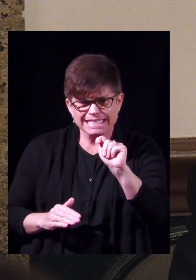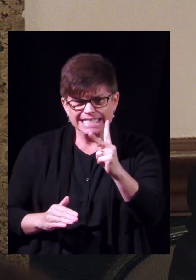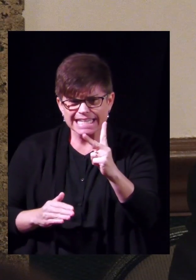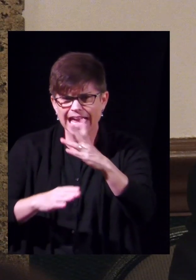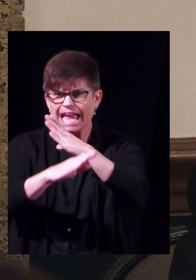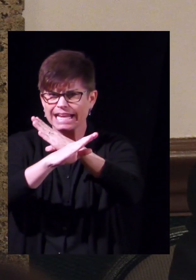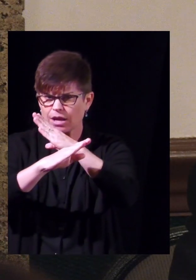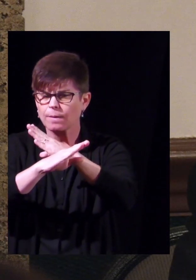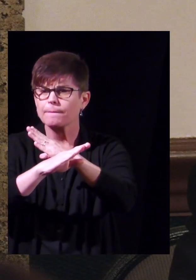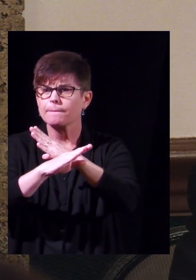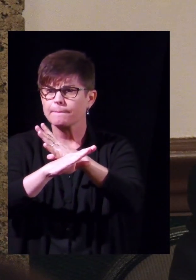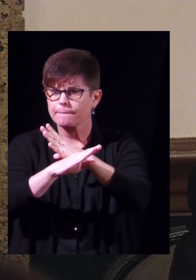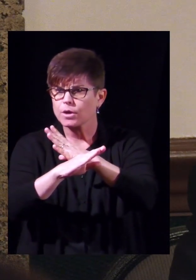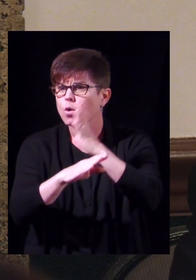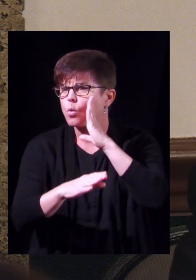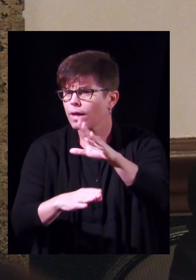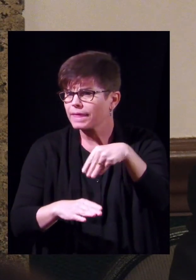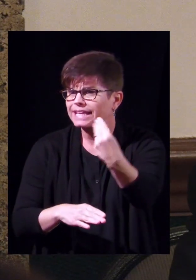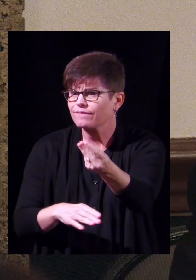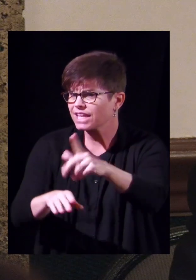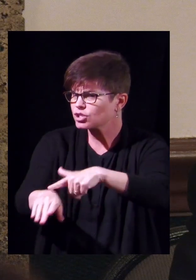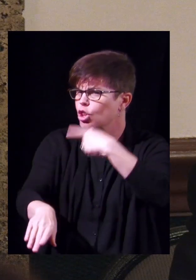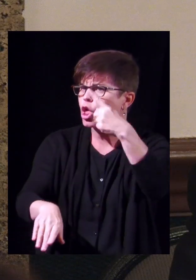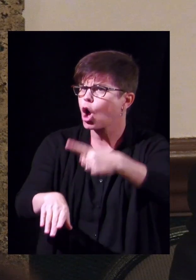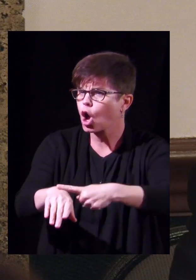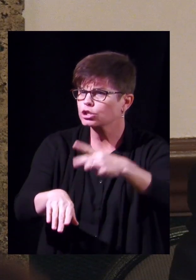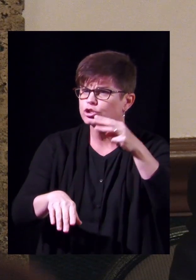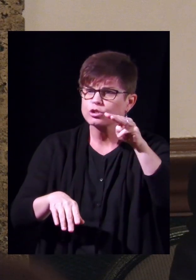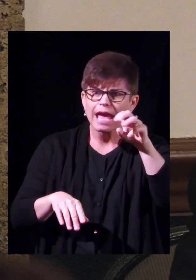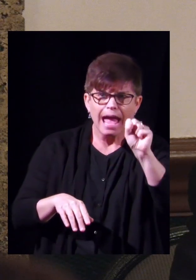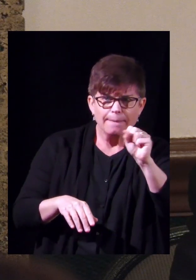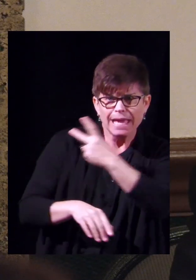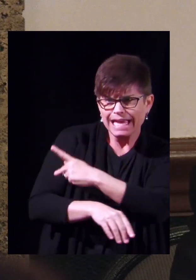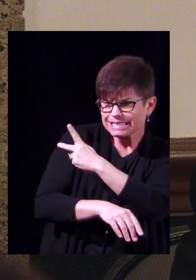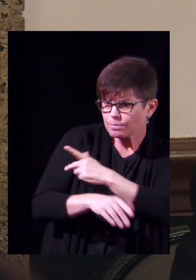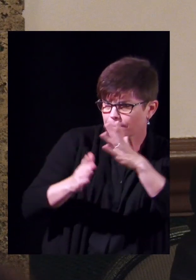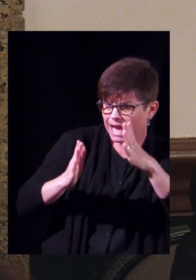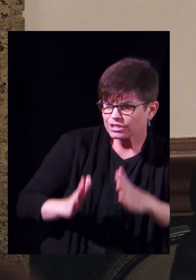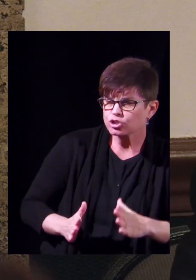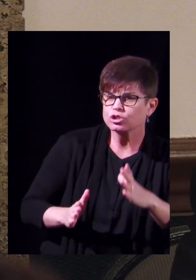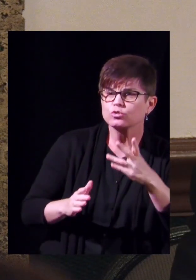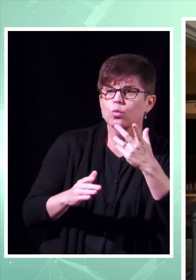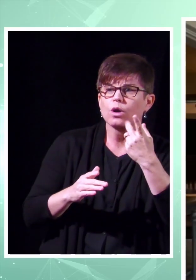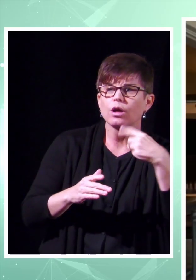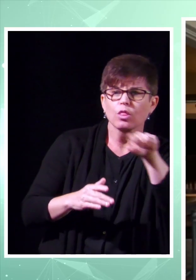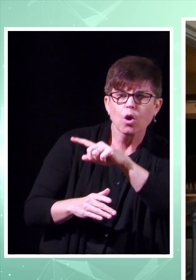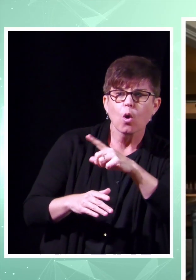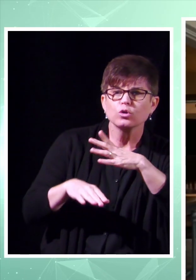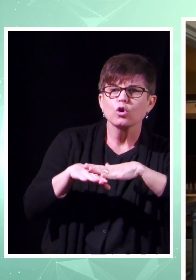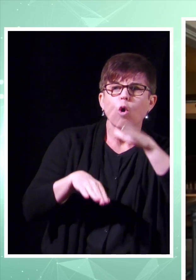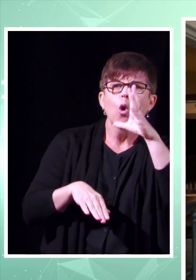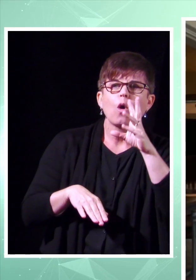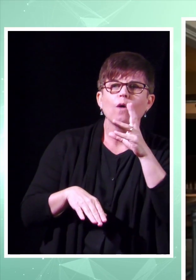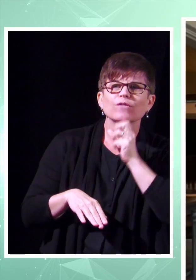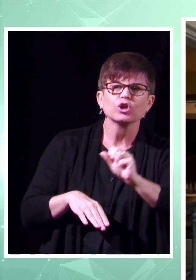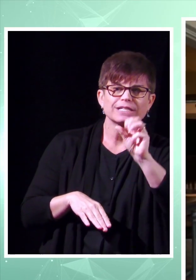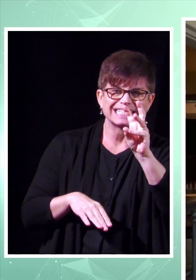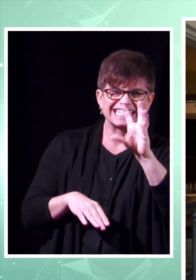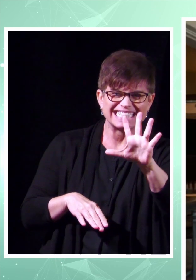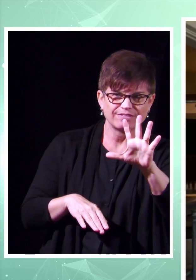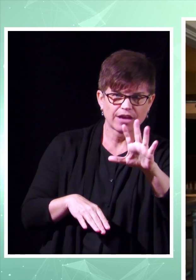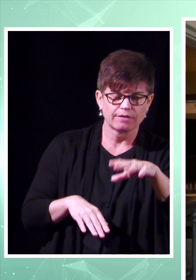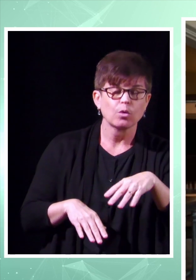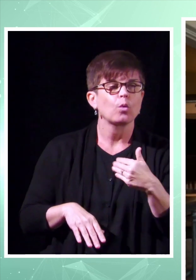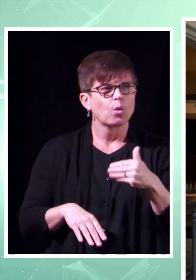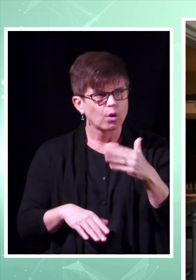to long-time MS patients and or those over 65? So that's an outstanding